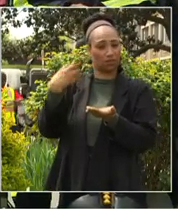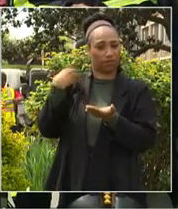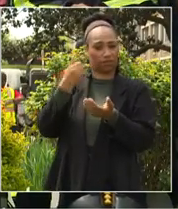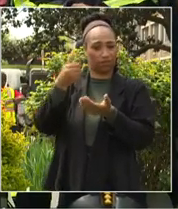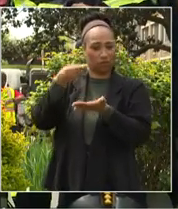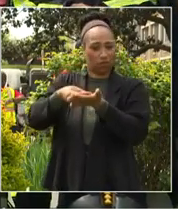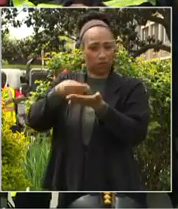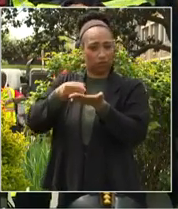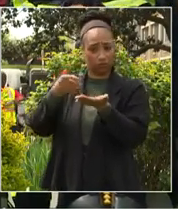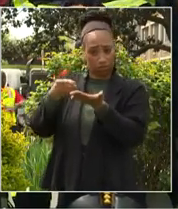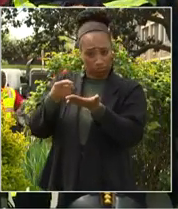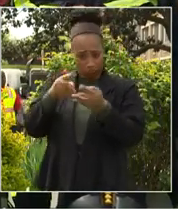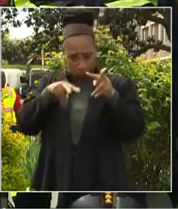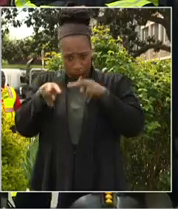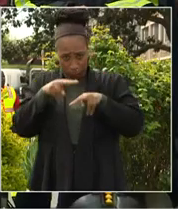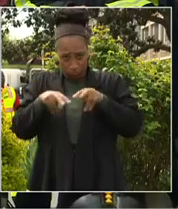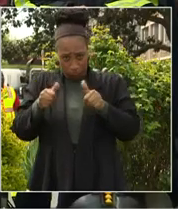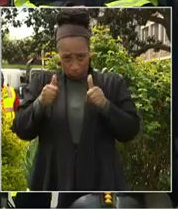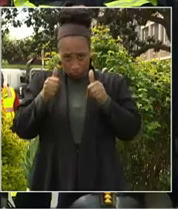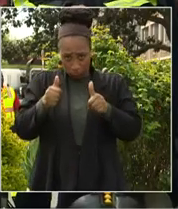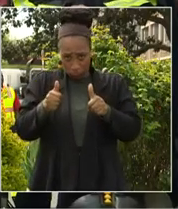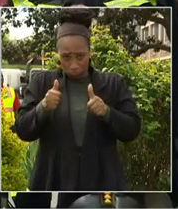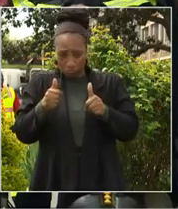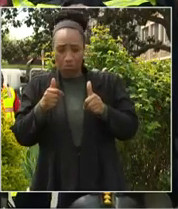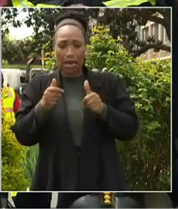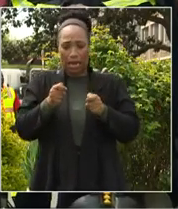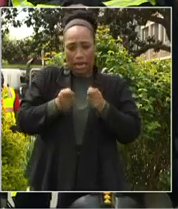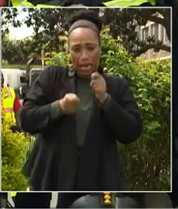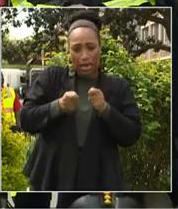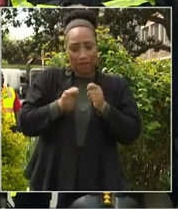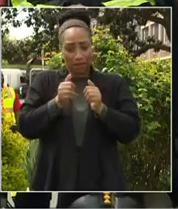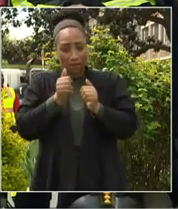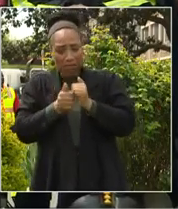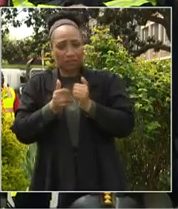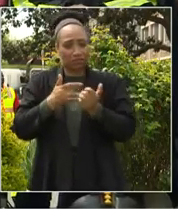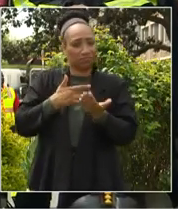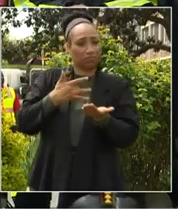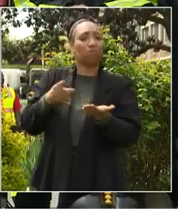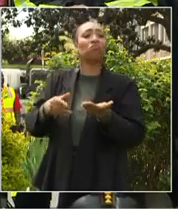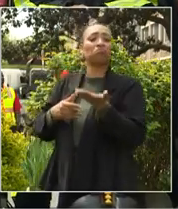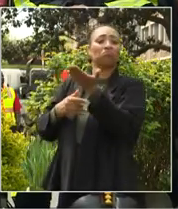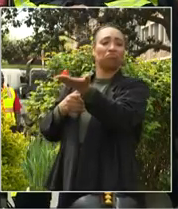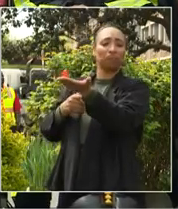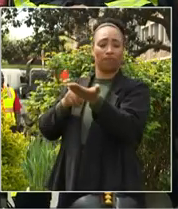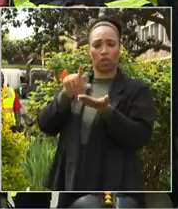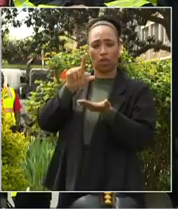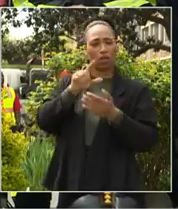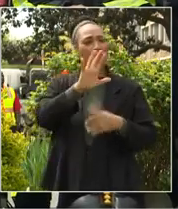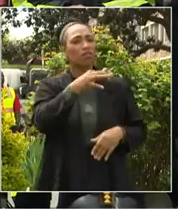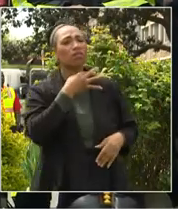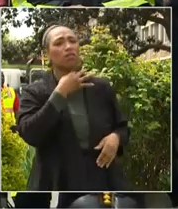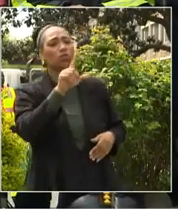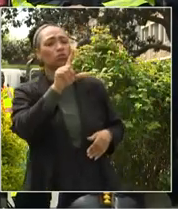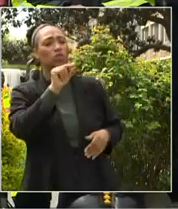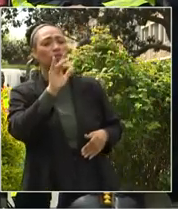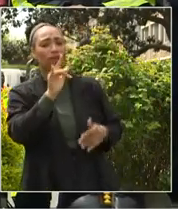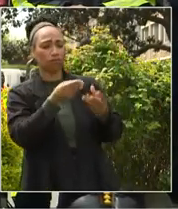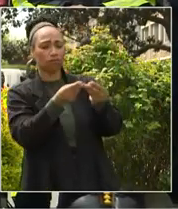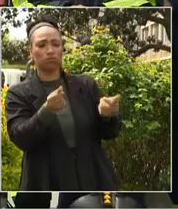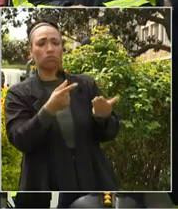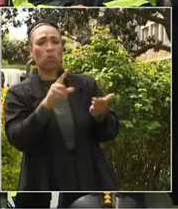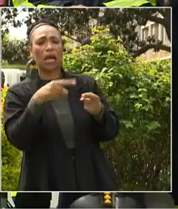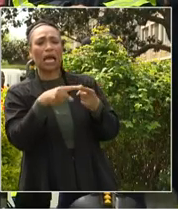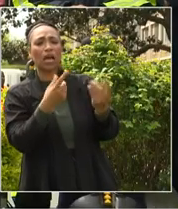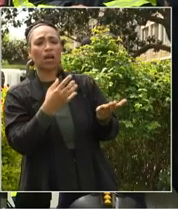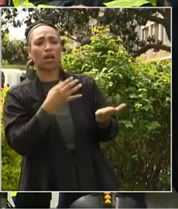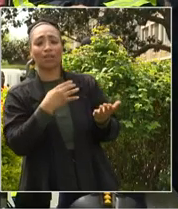soon do you hope to have the 25 resolved? I'm not sure. Mayor Bowser, Yes. two questions. One, following up on that